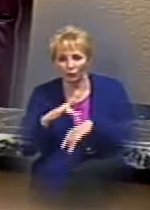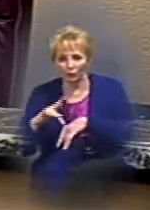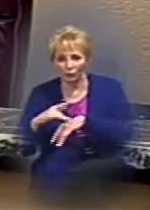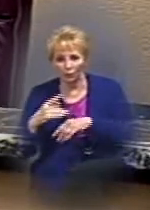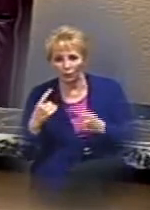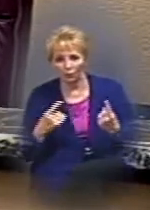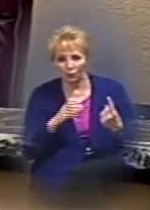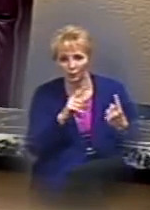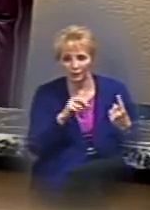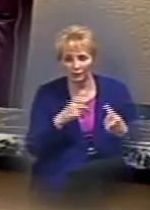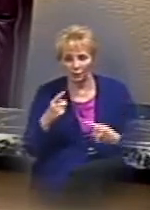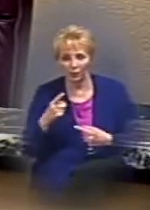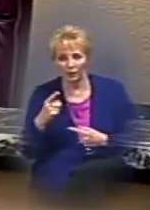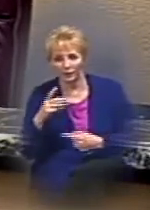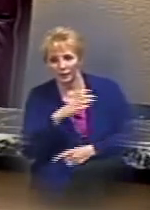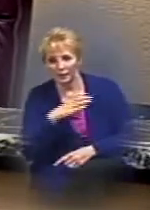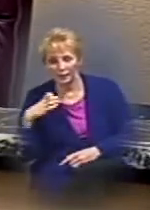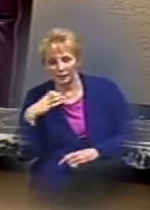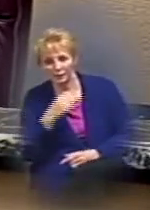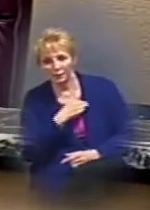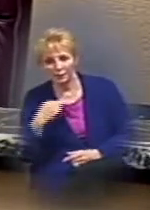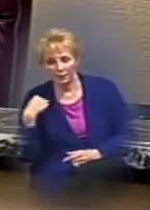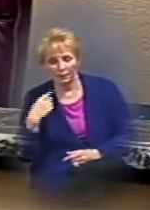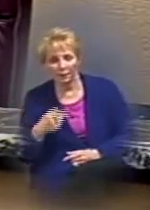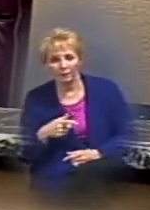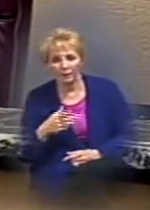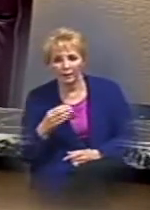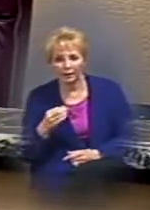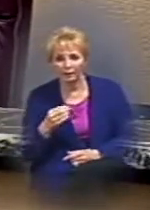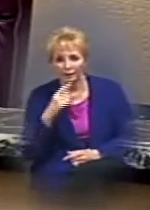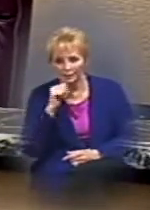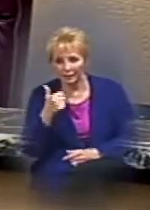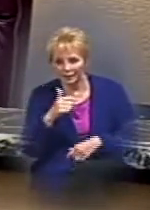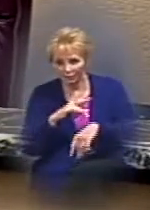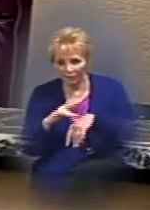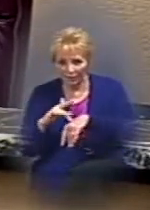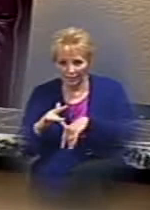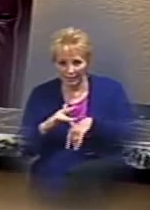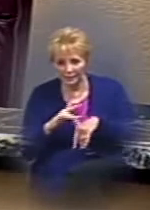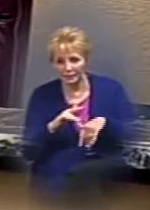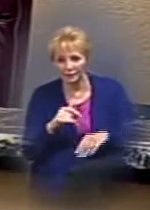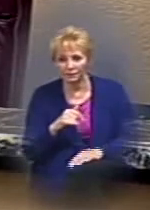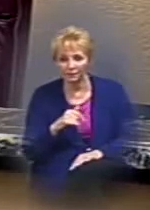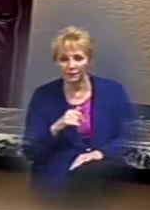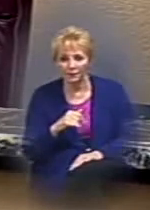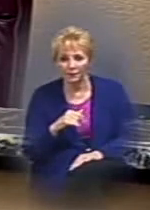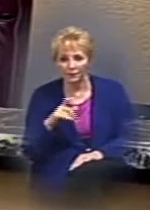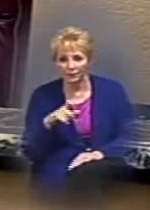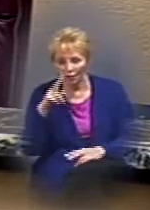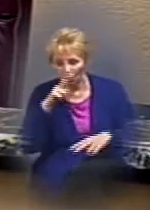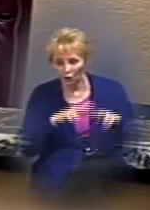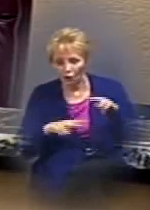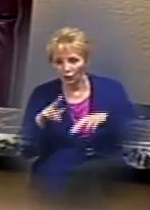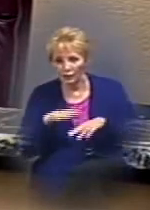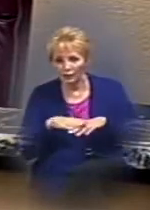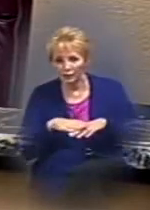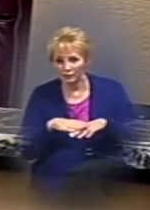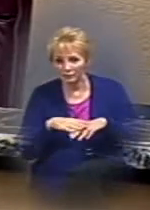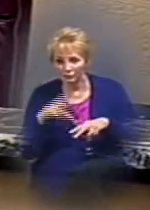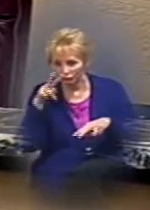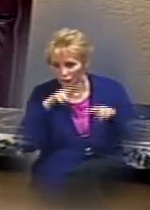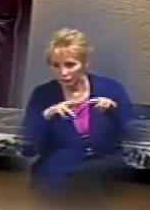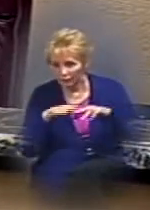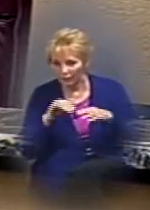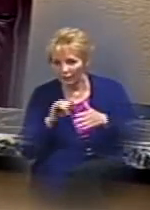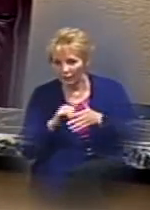citizen and one council member. And the community house board of control, there are 10 vacancies. Mm. And that needs to be looked at rather closely.